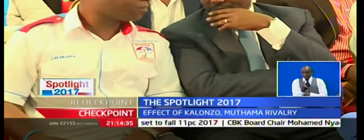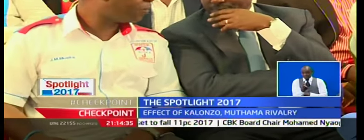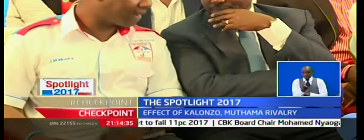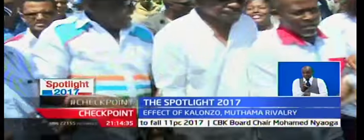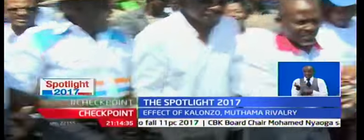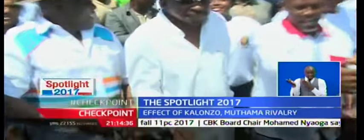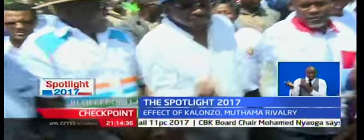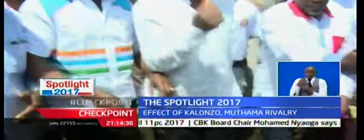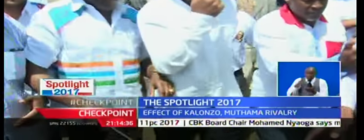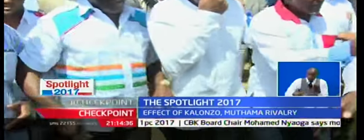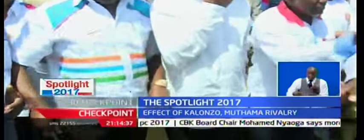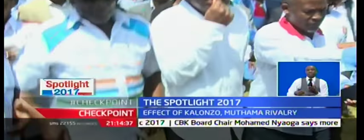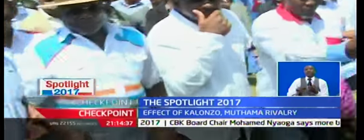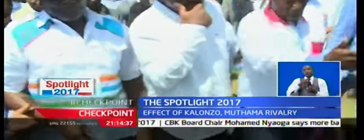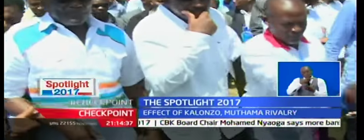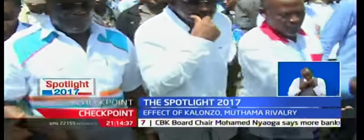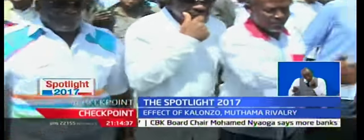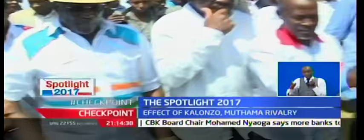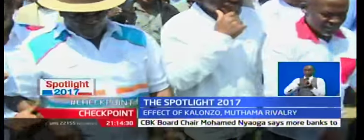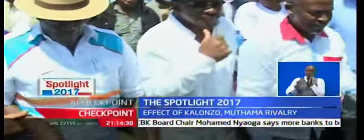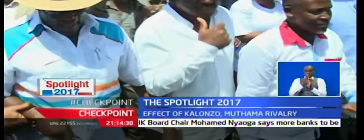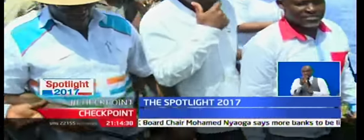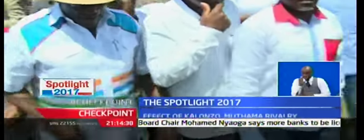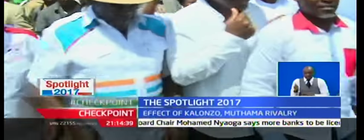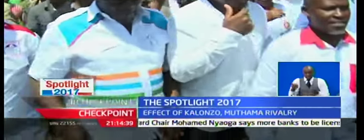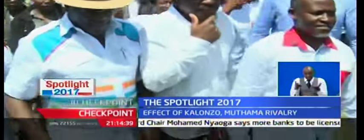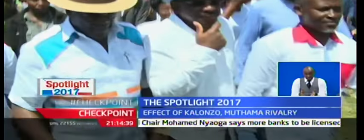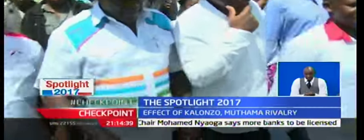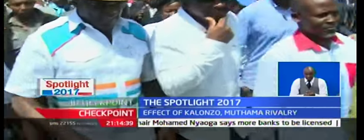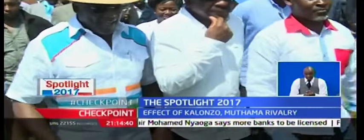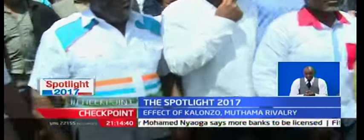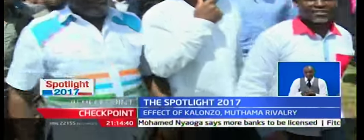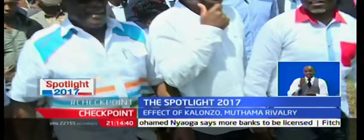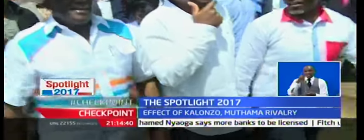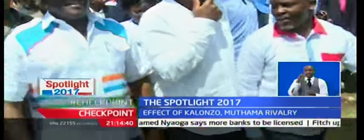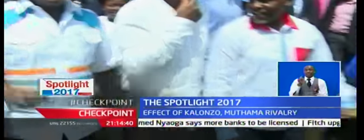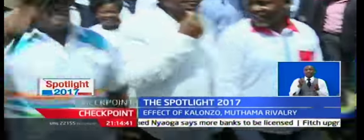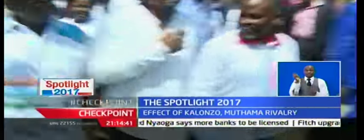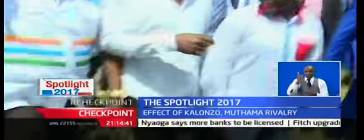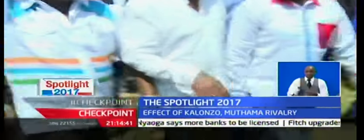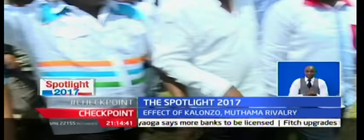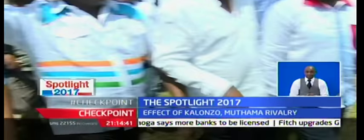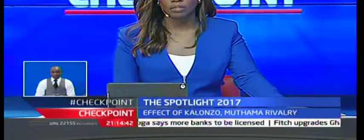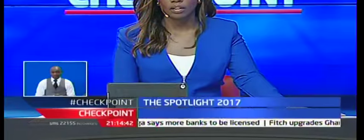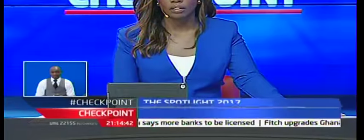to reconcile Mudhama and Kalonzo flopped. Murimi Mwangi, KTN News, Nairobi.